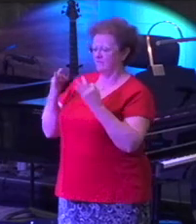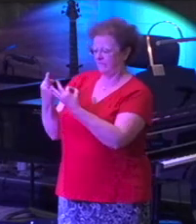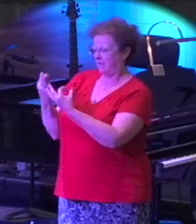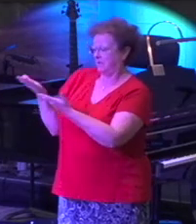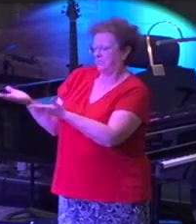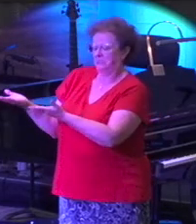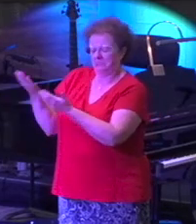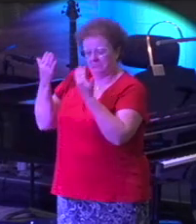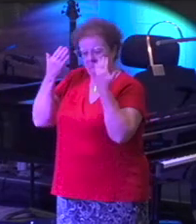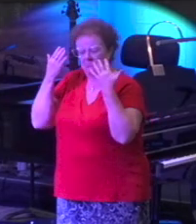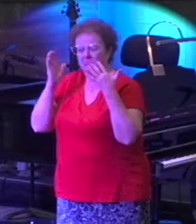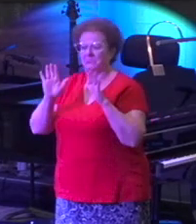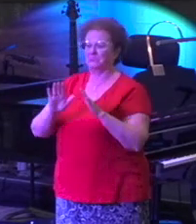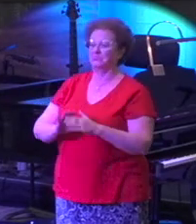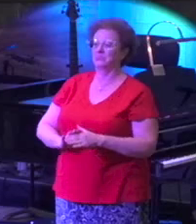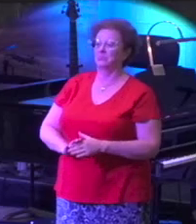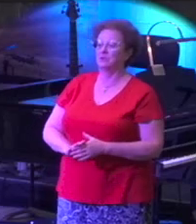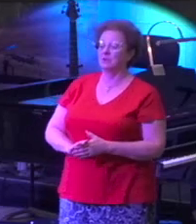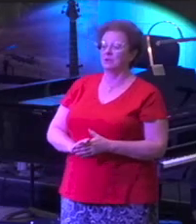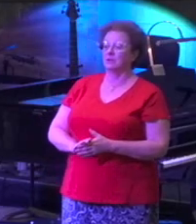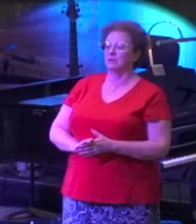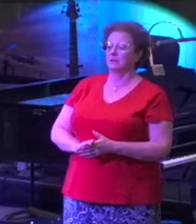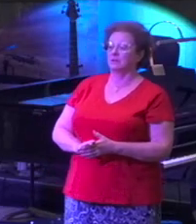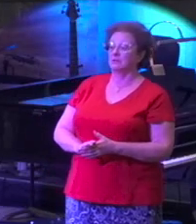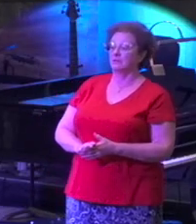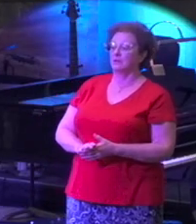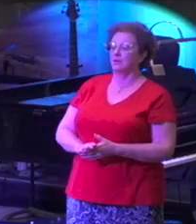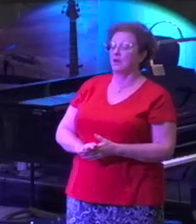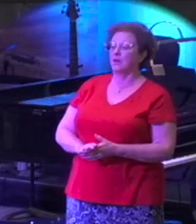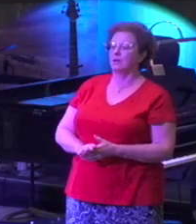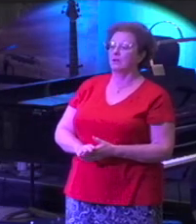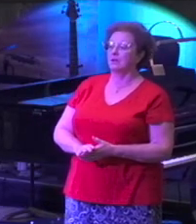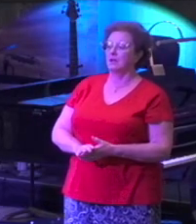had partners in his ministry in those towns. So